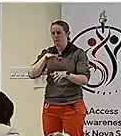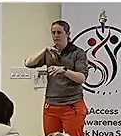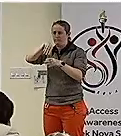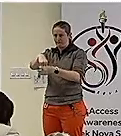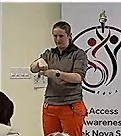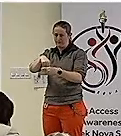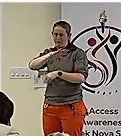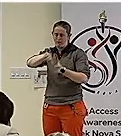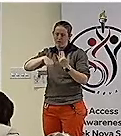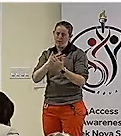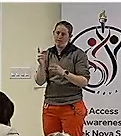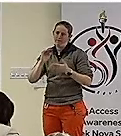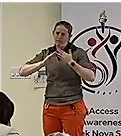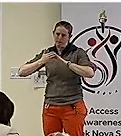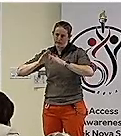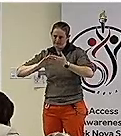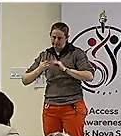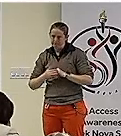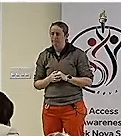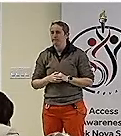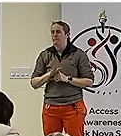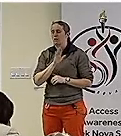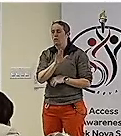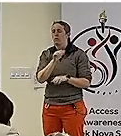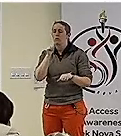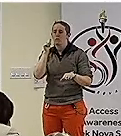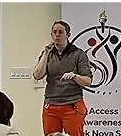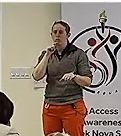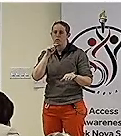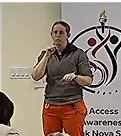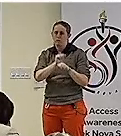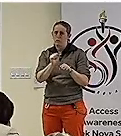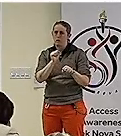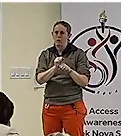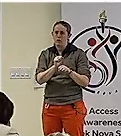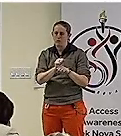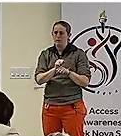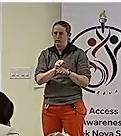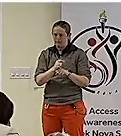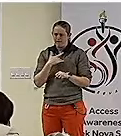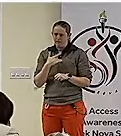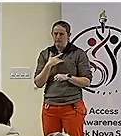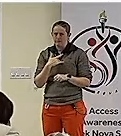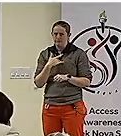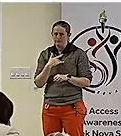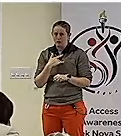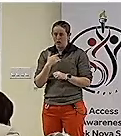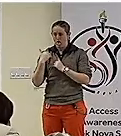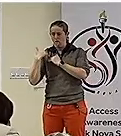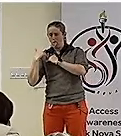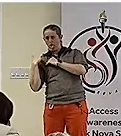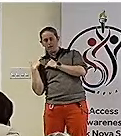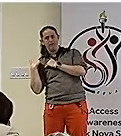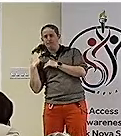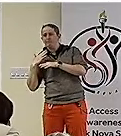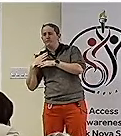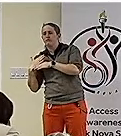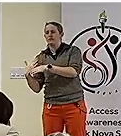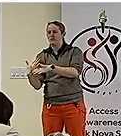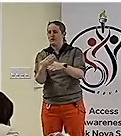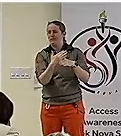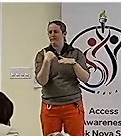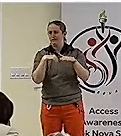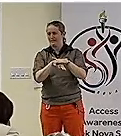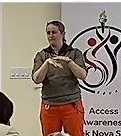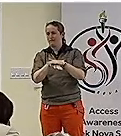community. Her work reflects a deep belief that accessibility should be a shared priority and that all residents deserve to feel